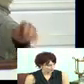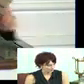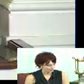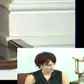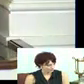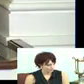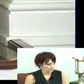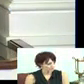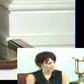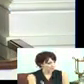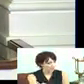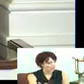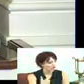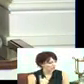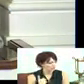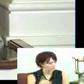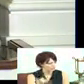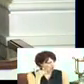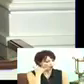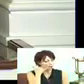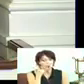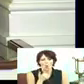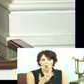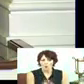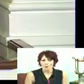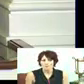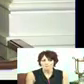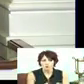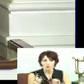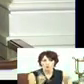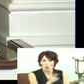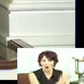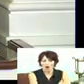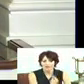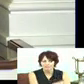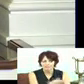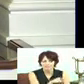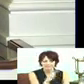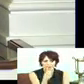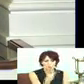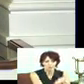I got a call, "Come to the hospital immediately, Sini's dying." And I rushed to the hospital,